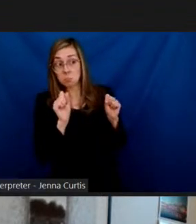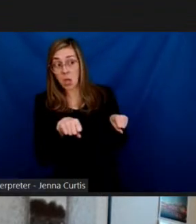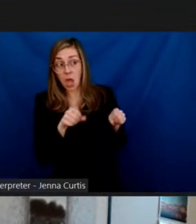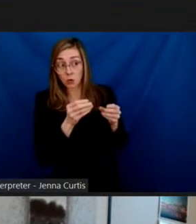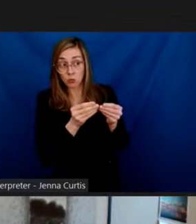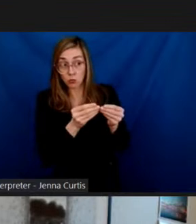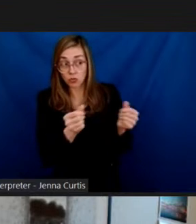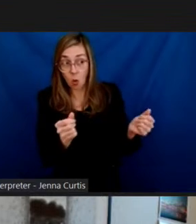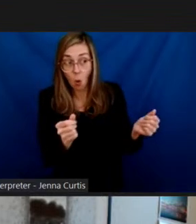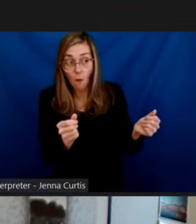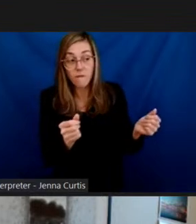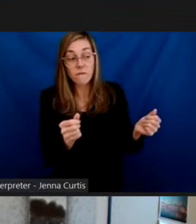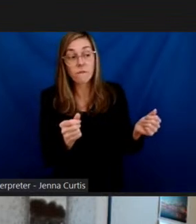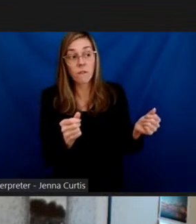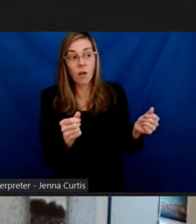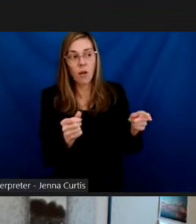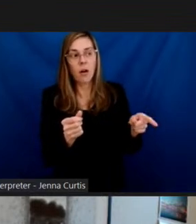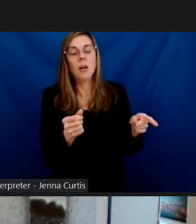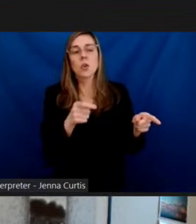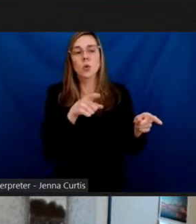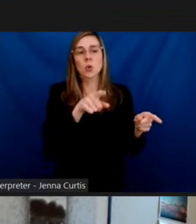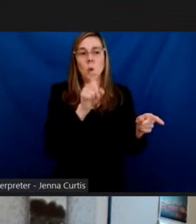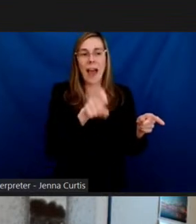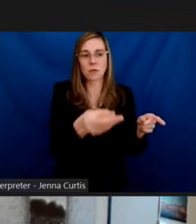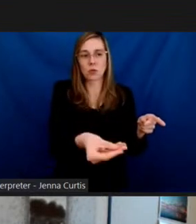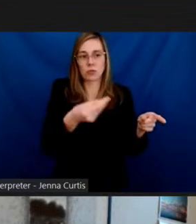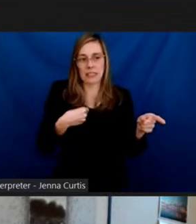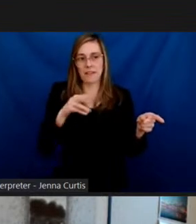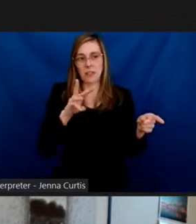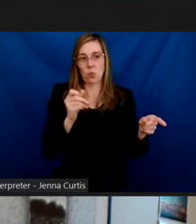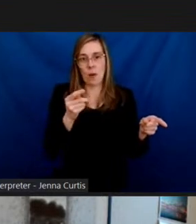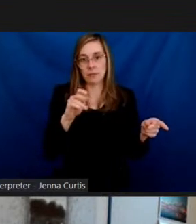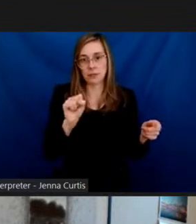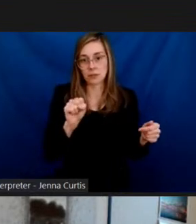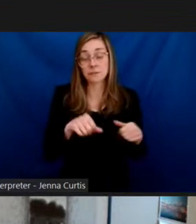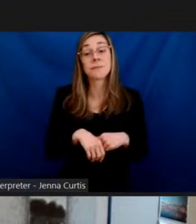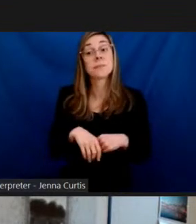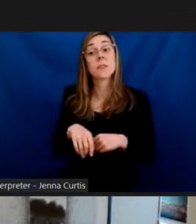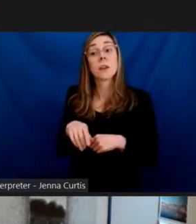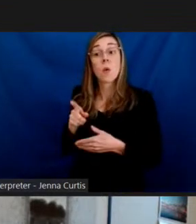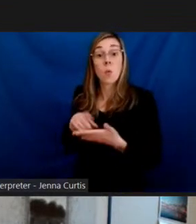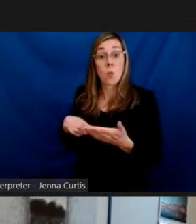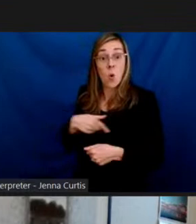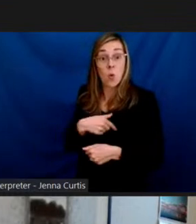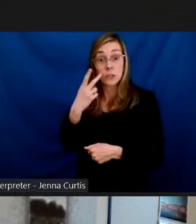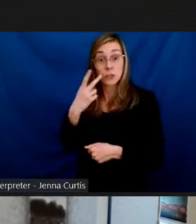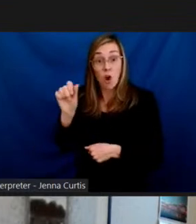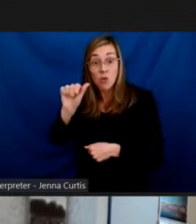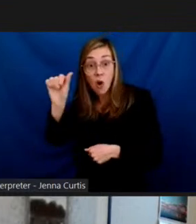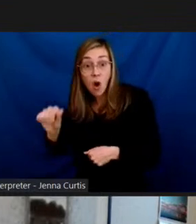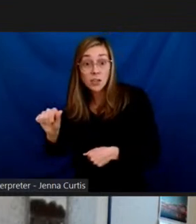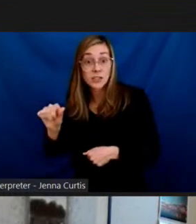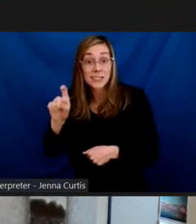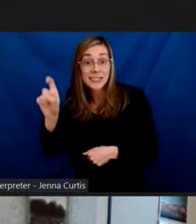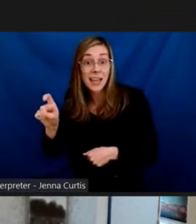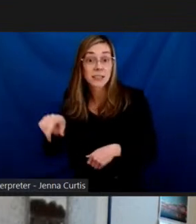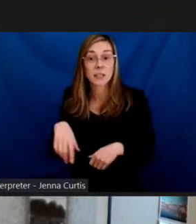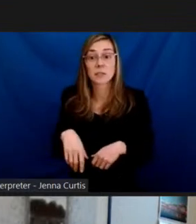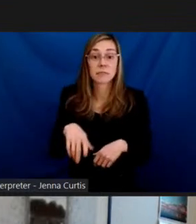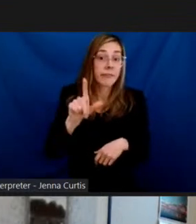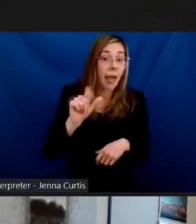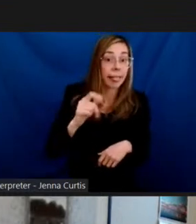you'll surrender any weapons that you have right there at the front door. What we've seen in Austin, Texas, what we've seen in Los Angeles, what we've seen in